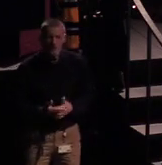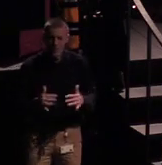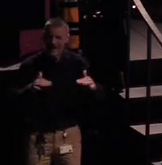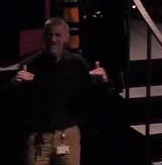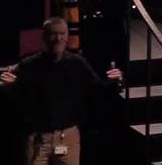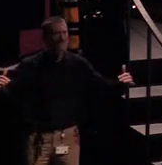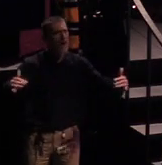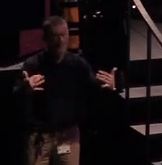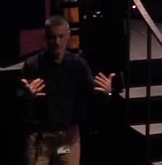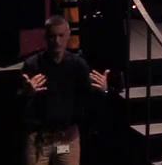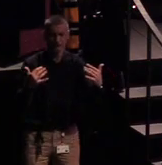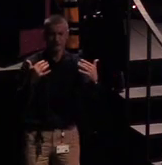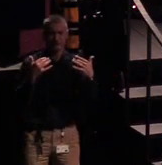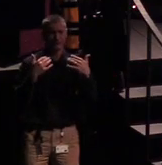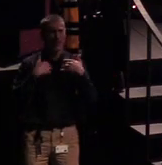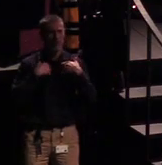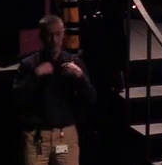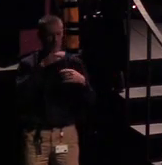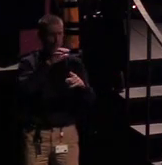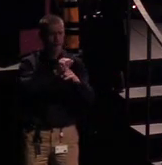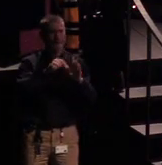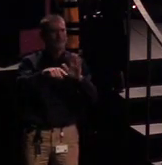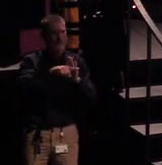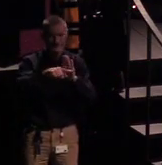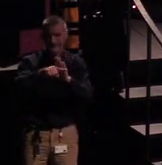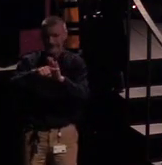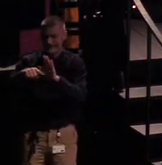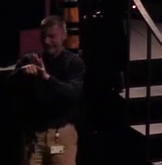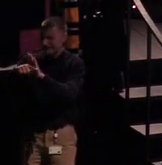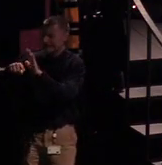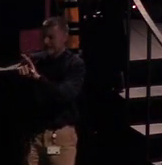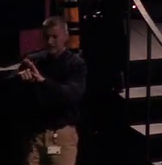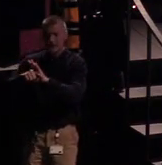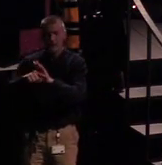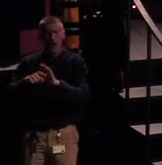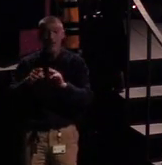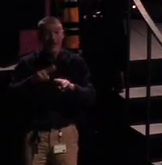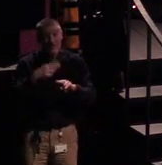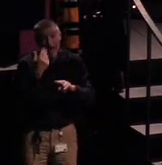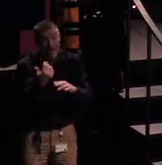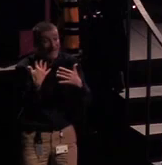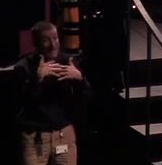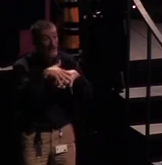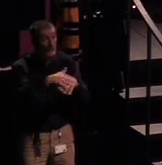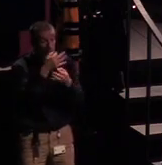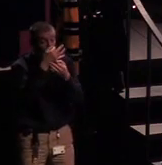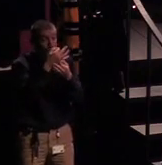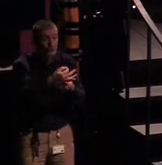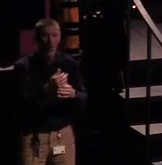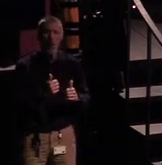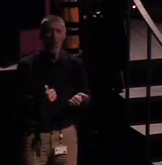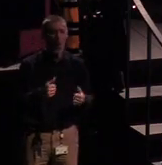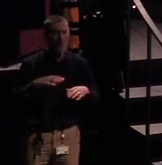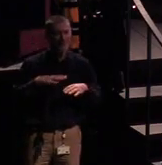noticed all of the negative messages but I also noticed every act of inclusivity the chill-out room in